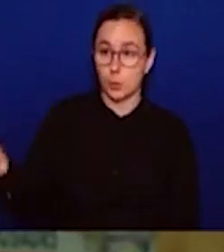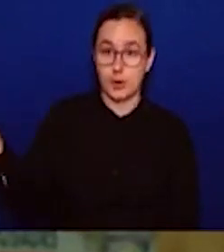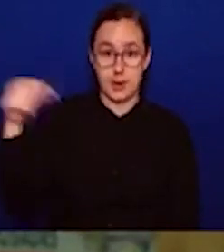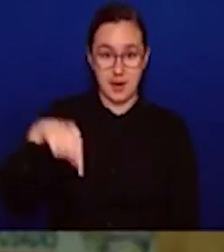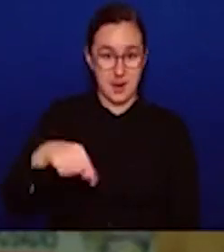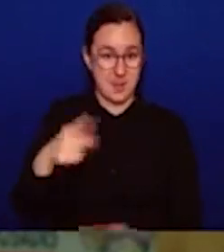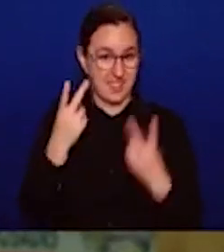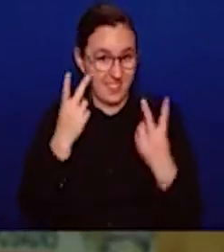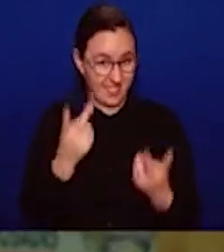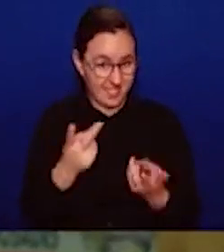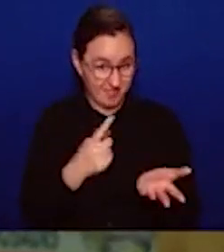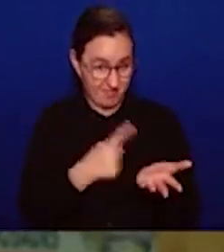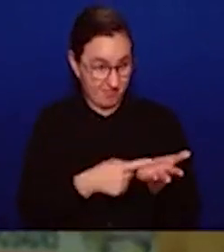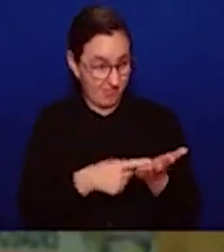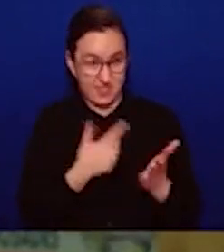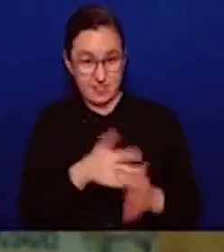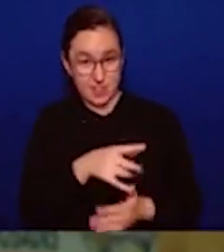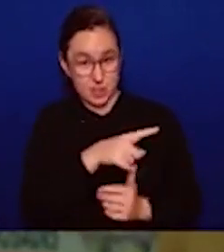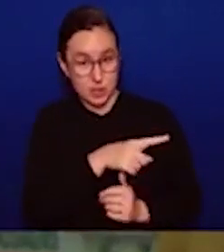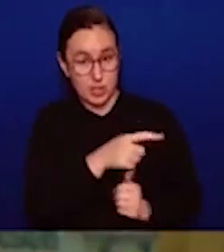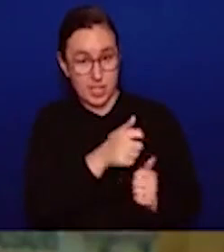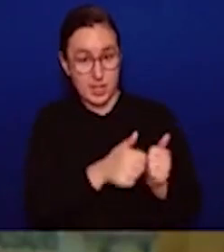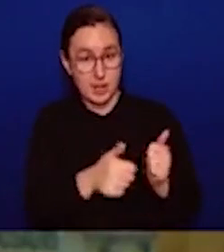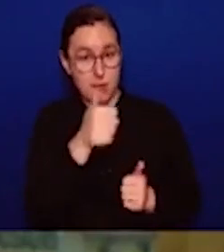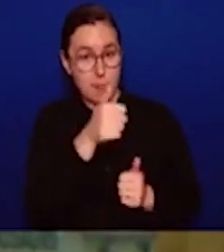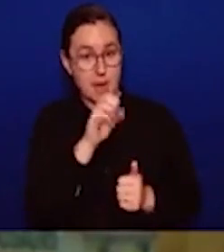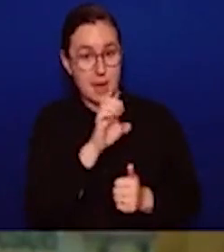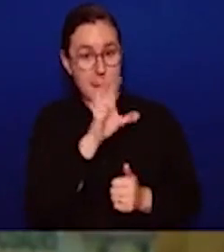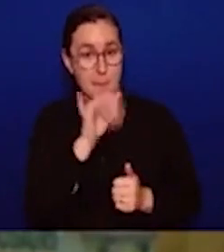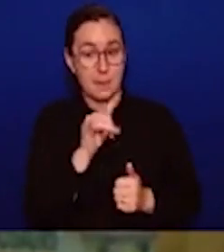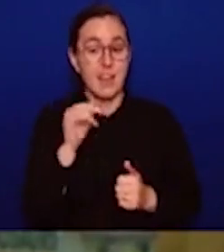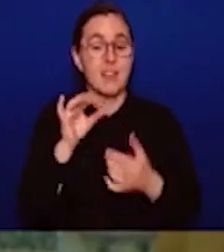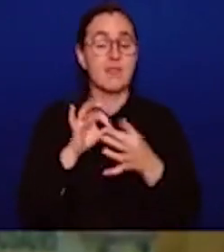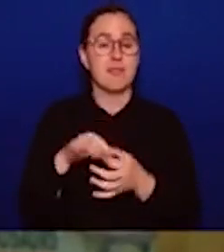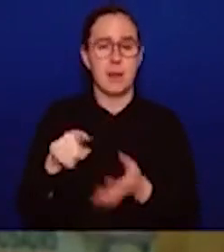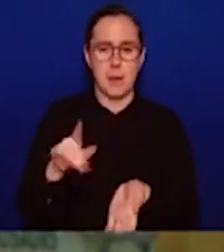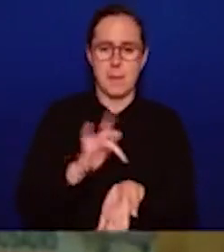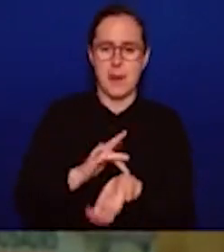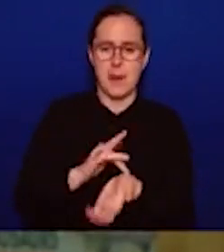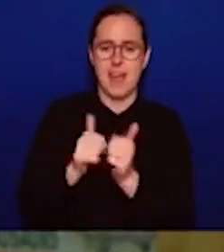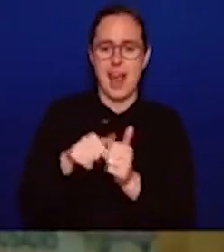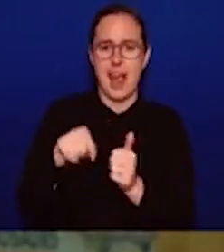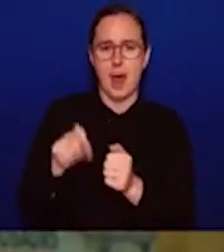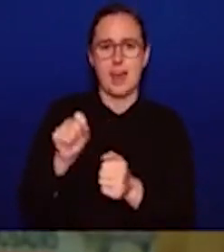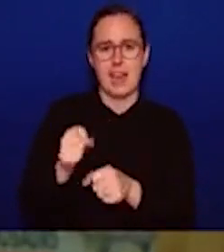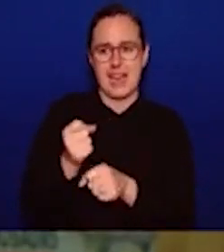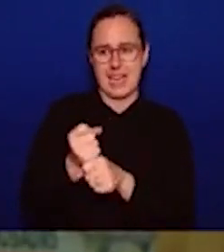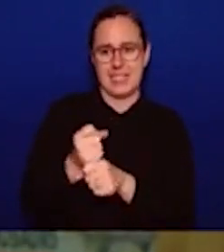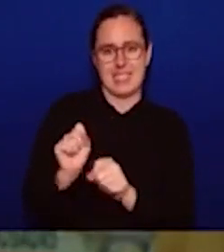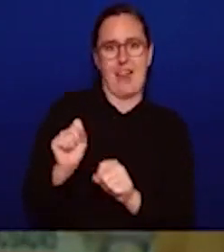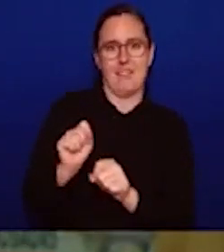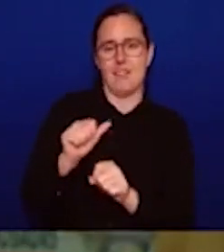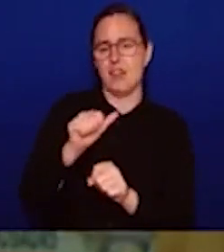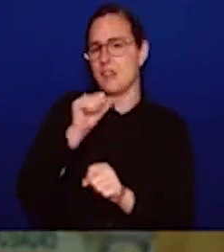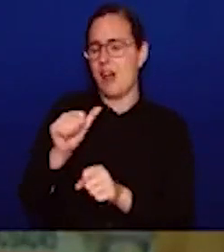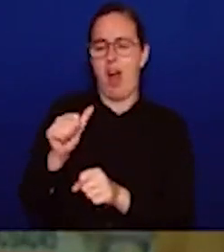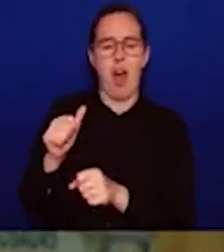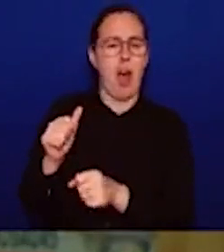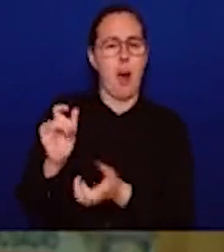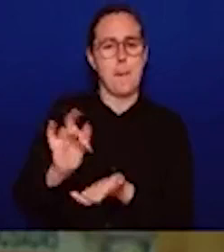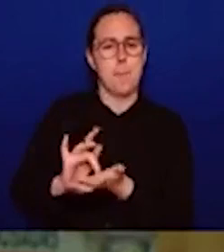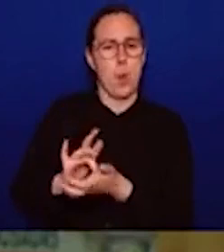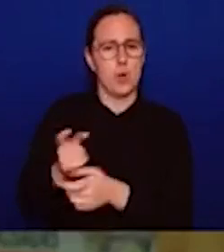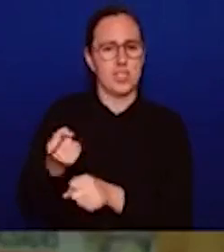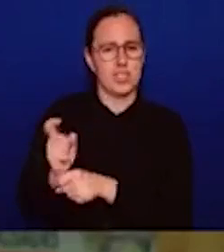drug poisoning crisis. Yes, I had a good conversation about it with the Premier just now, but